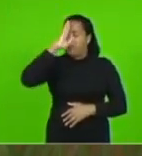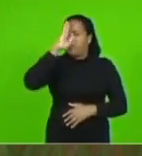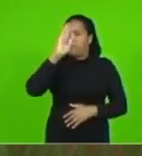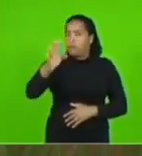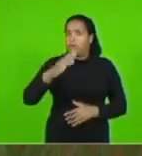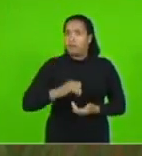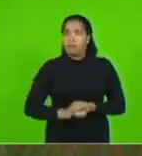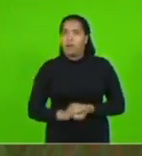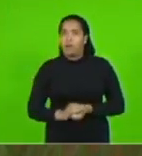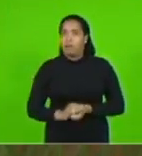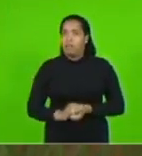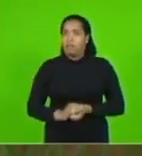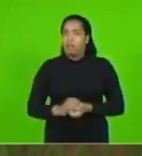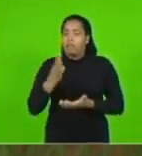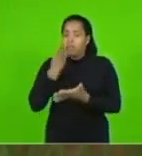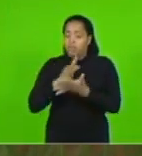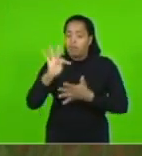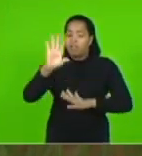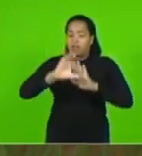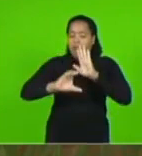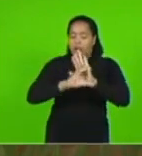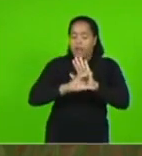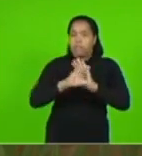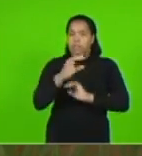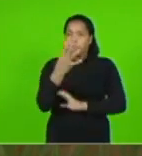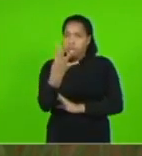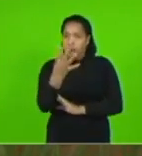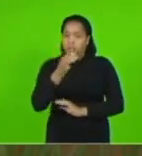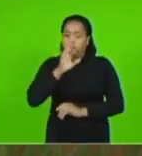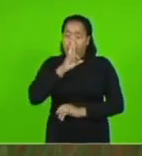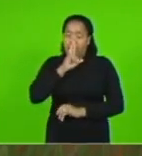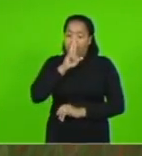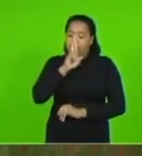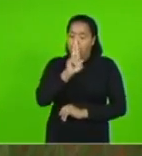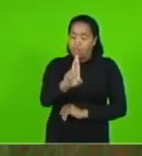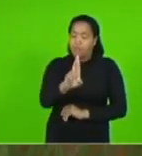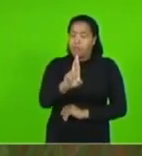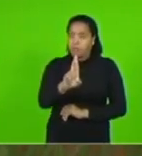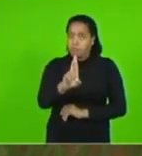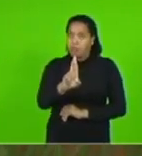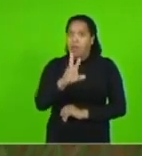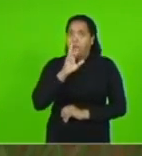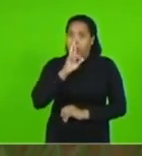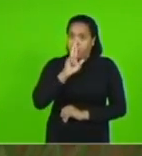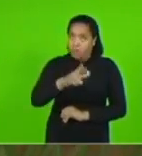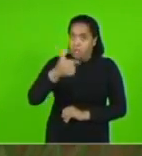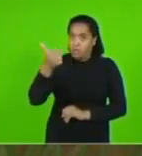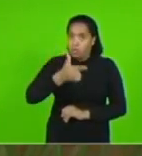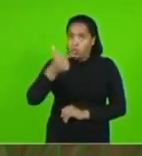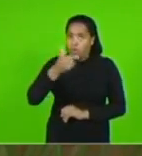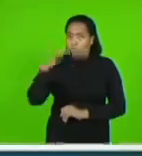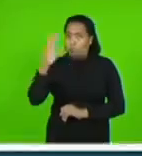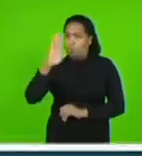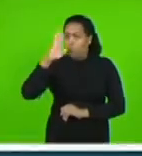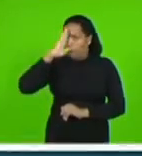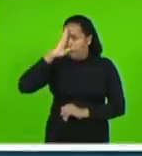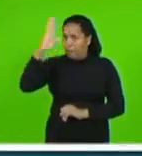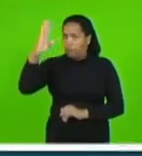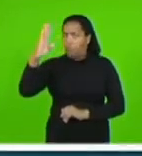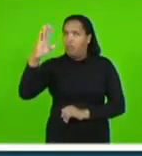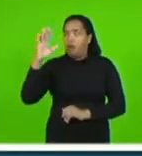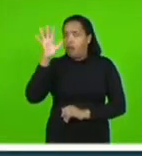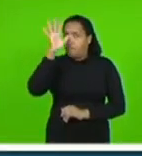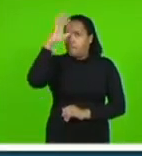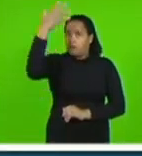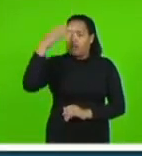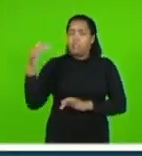going to examine the second major occurrence, and the answer is in